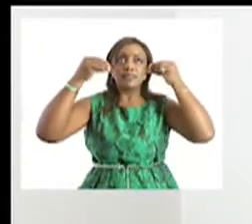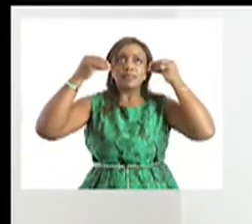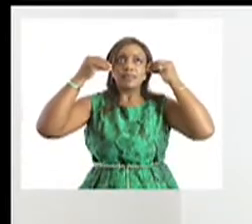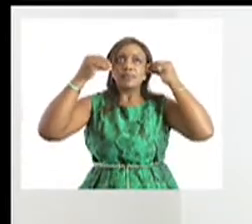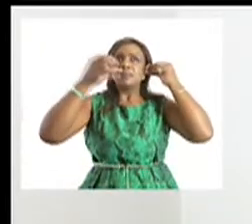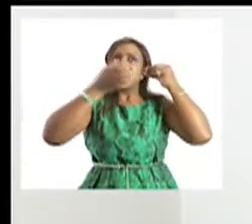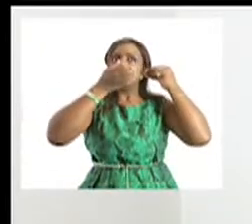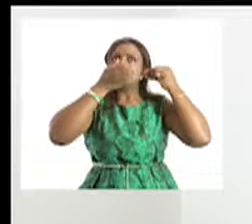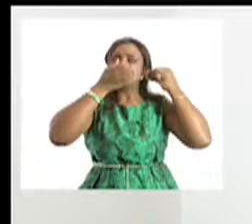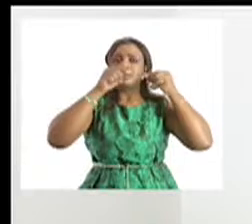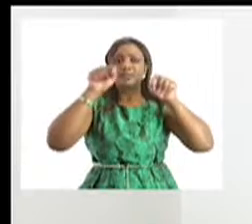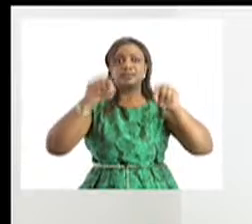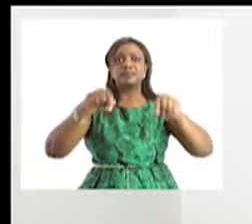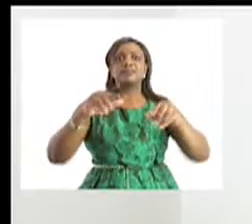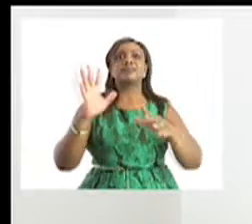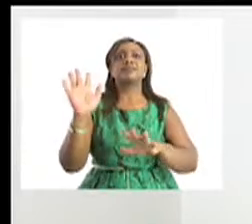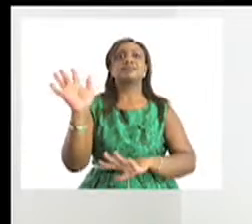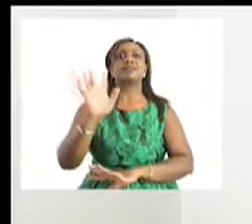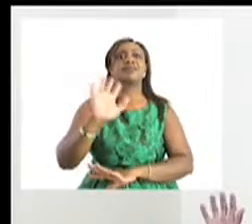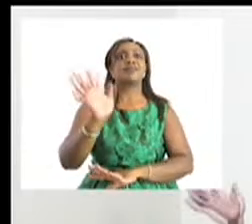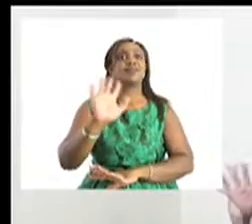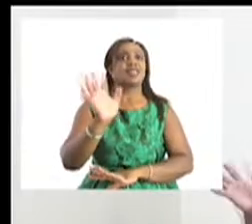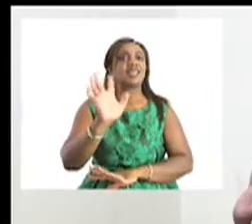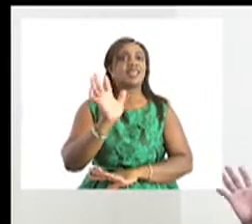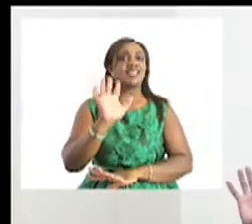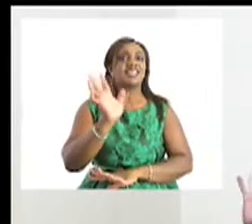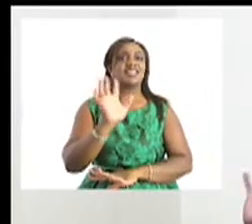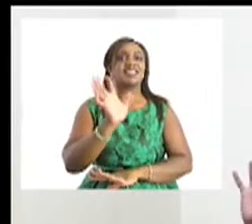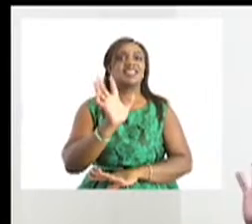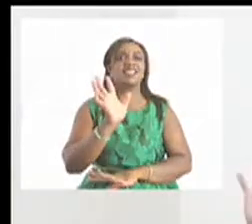us here in the studio, until next time,